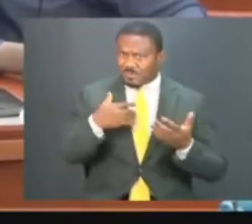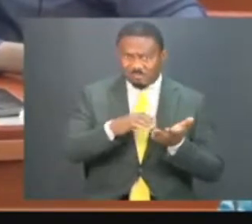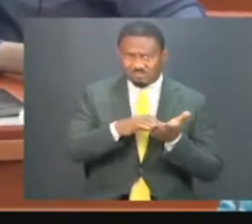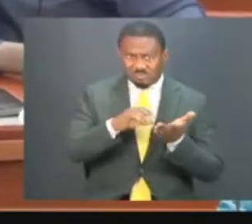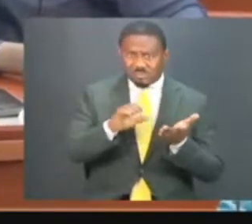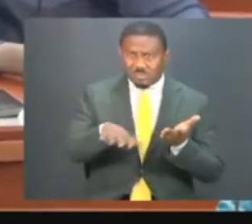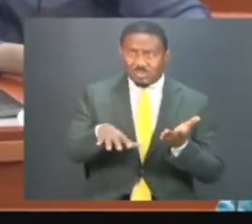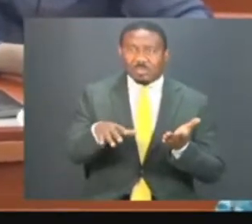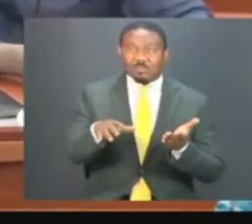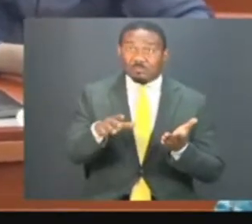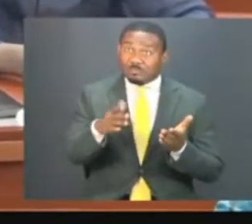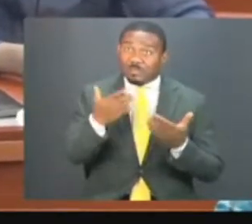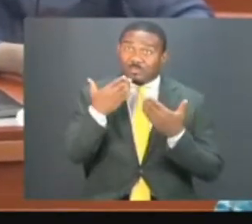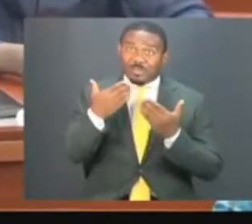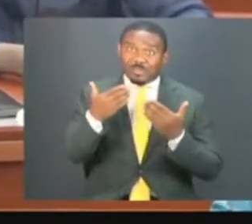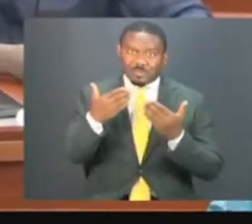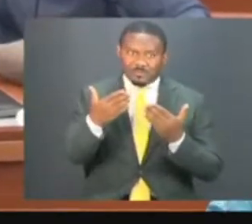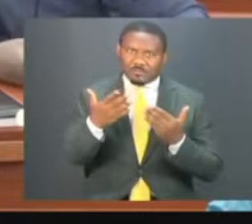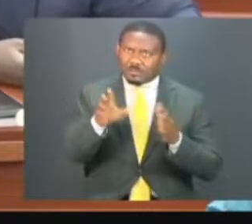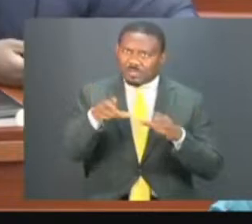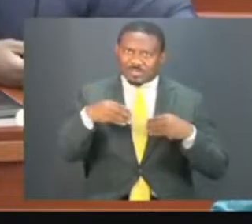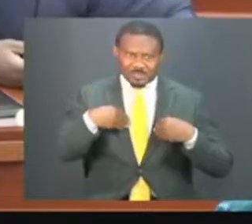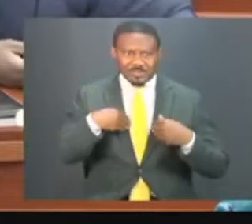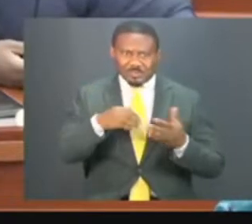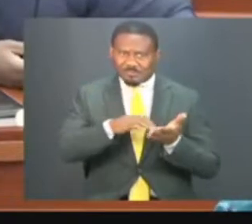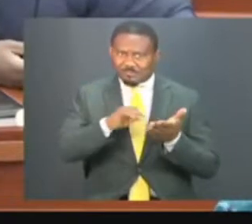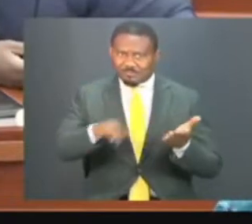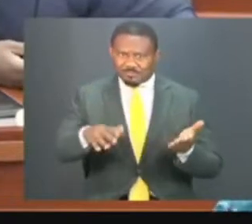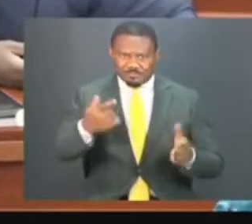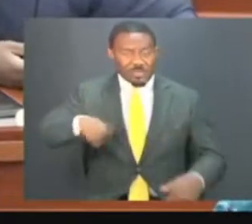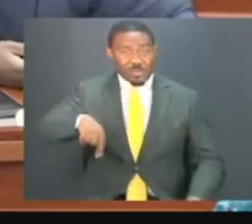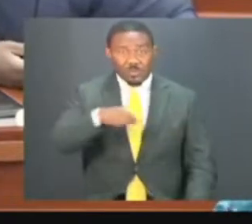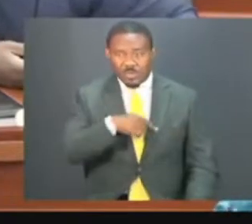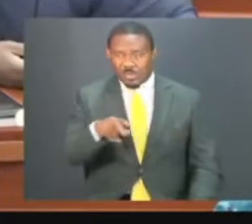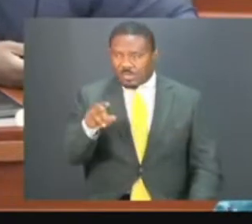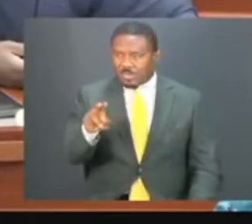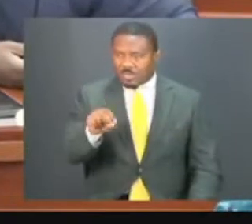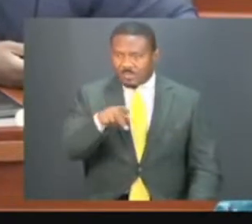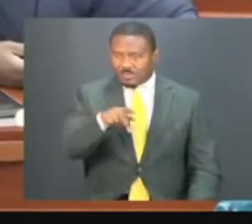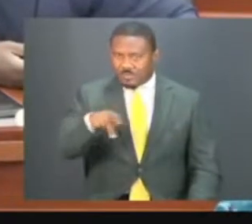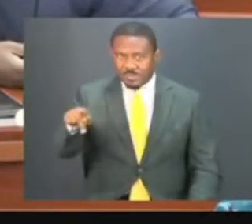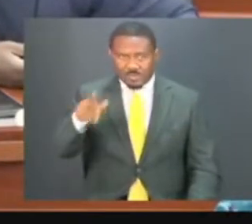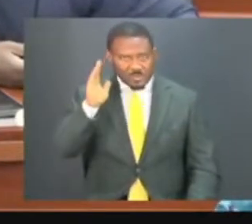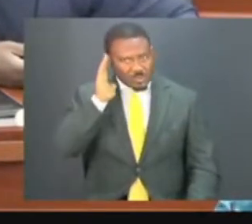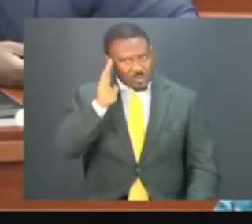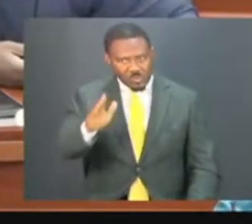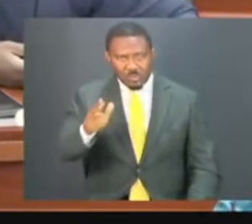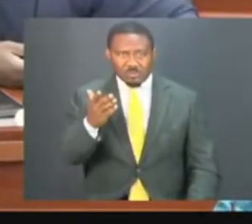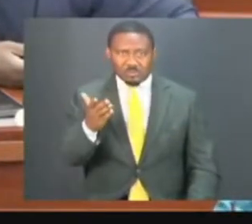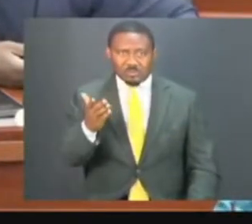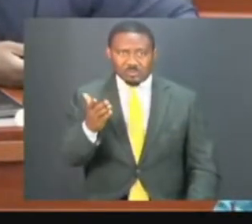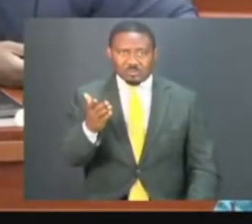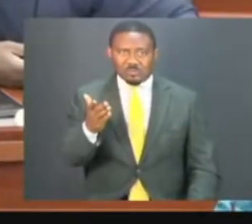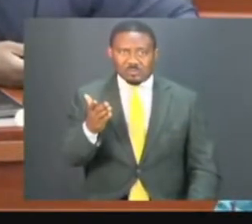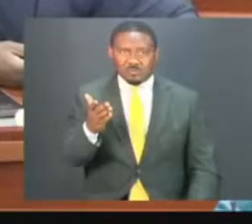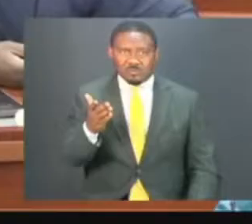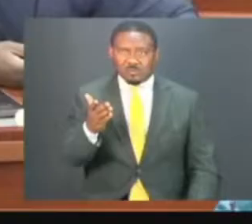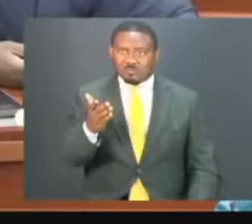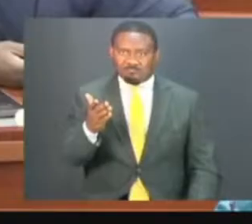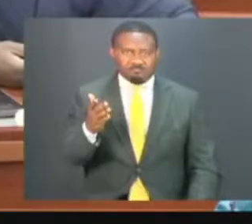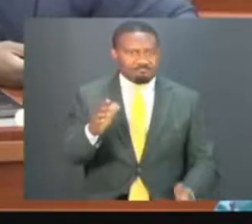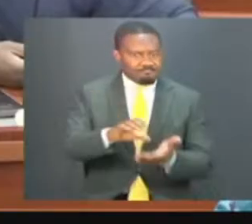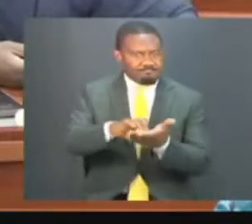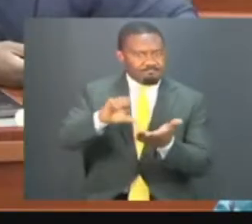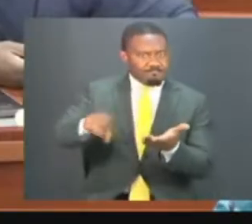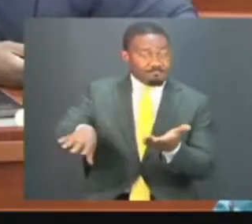directed. So to that extent, we on this side will want to unreservedly withdraw the